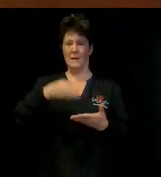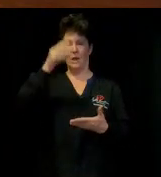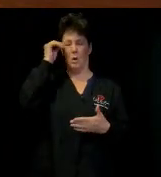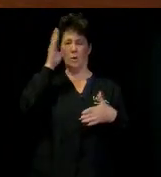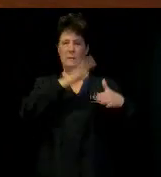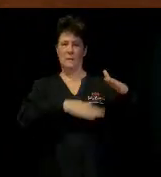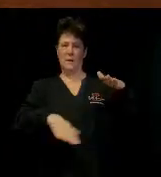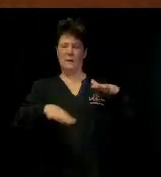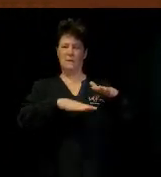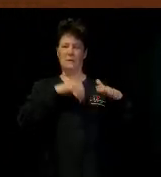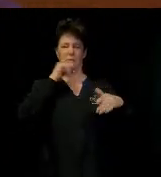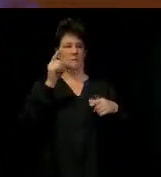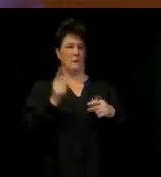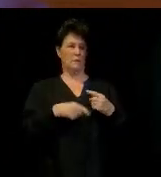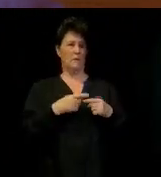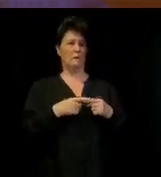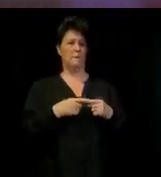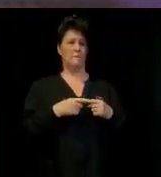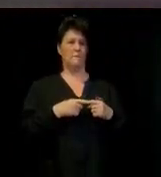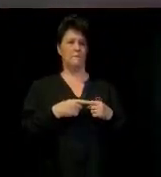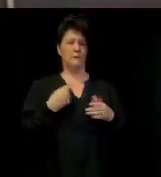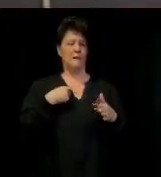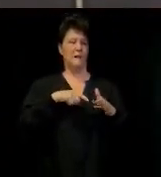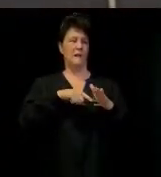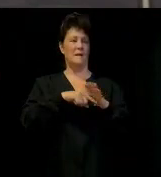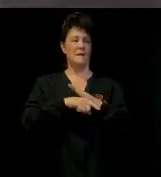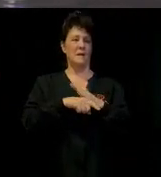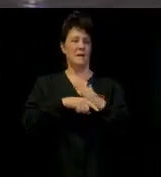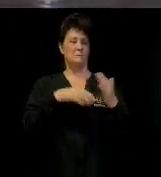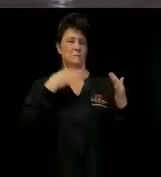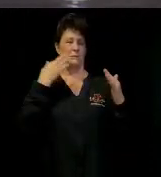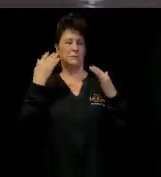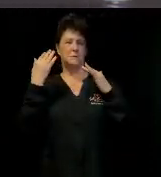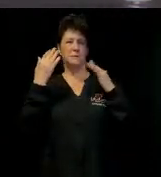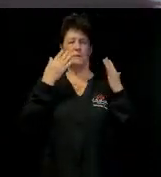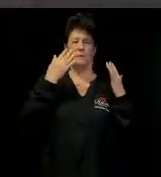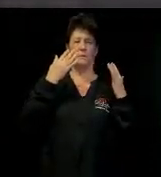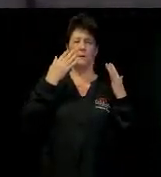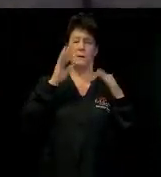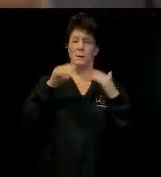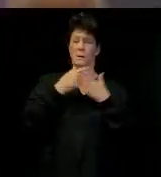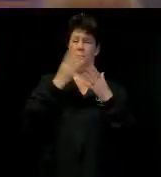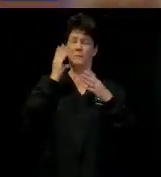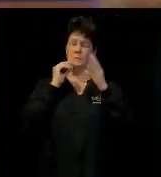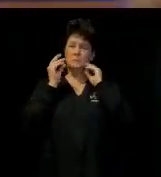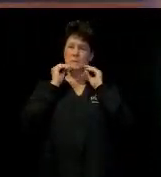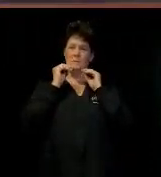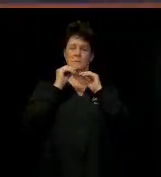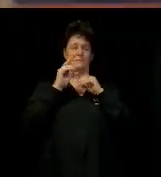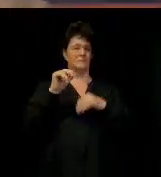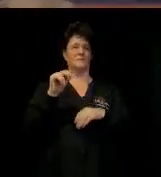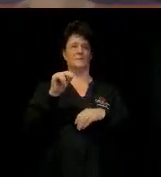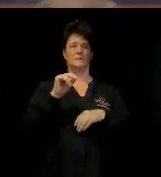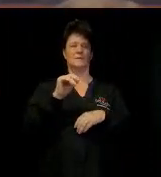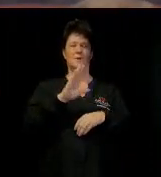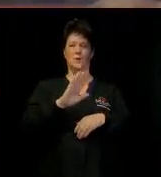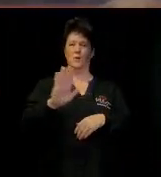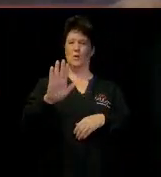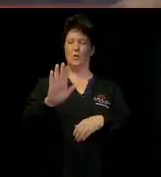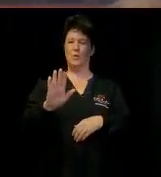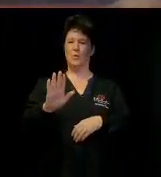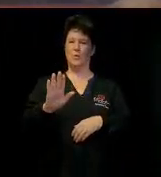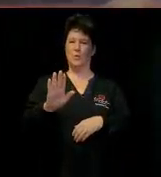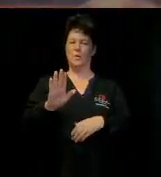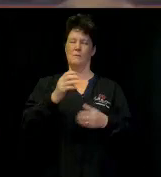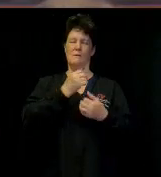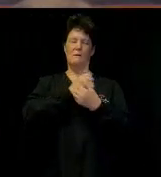So it's not about having this deep theological understanding and all these experiences. It's simply you learning just to fall in love with who he is, what he's